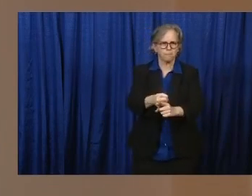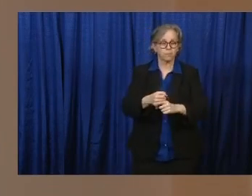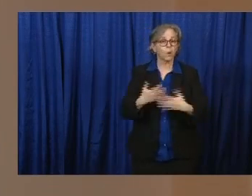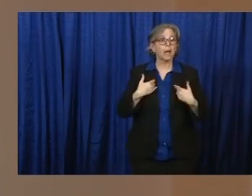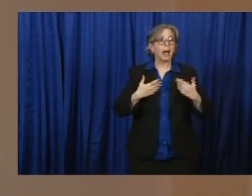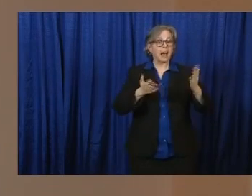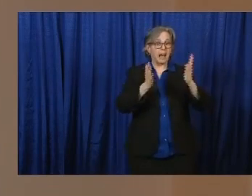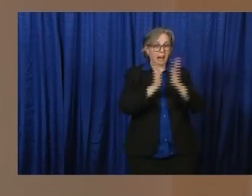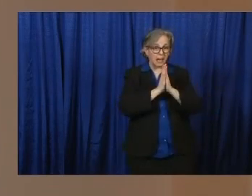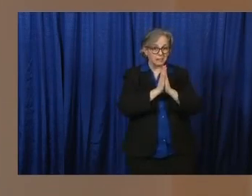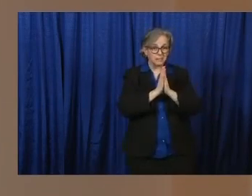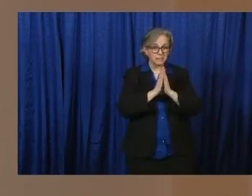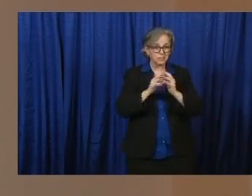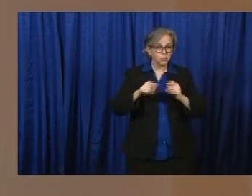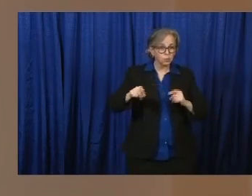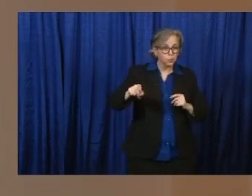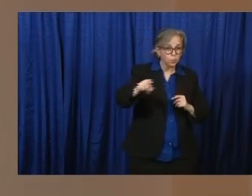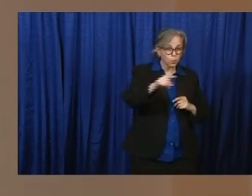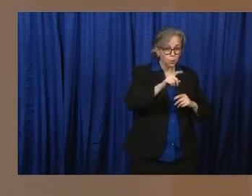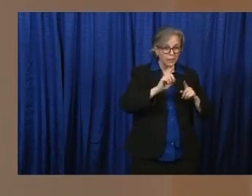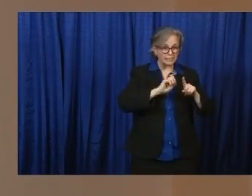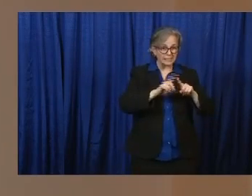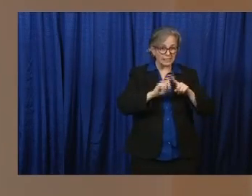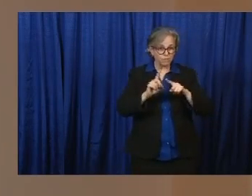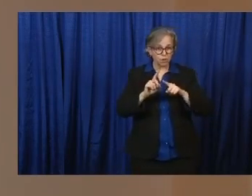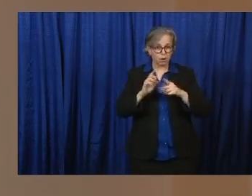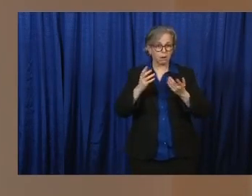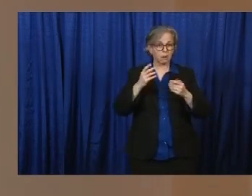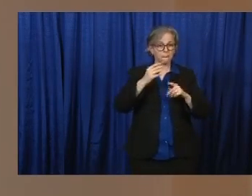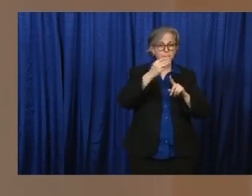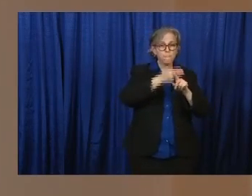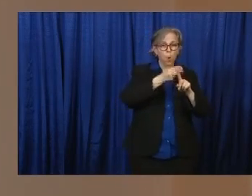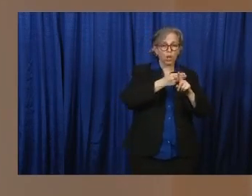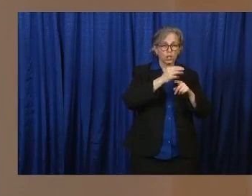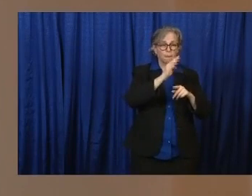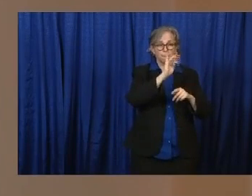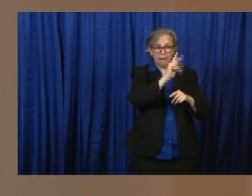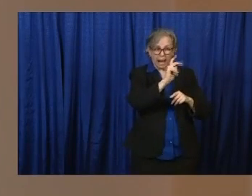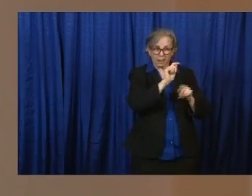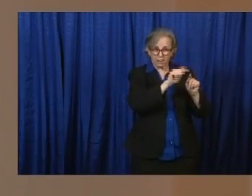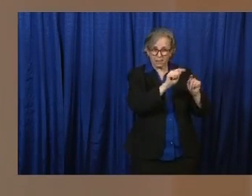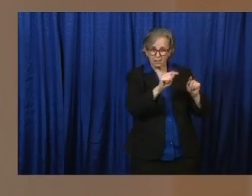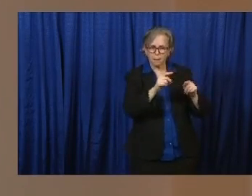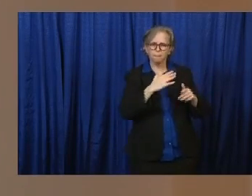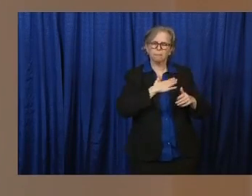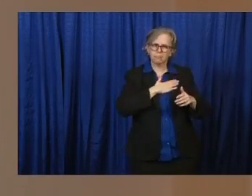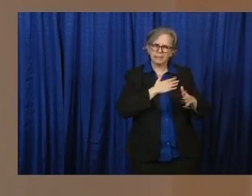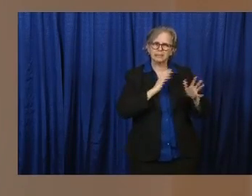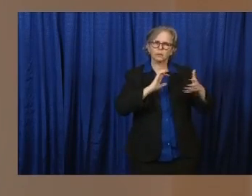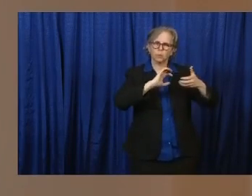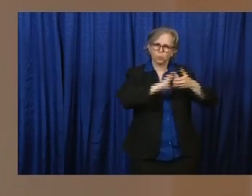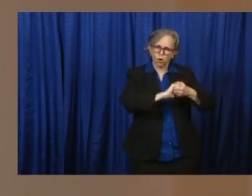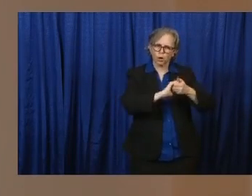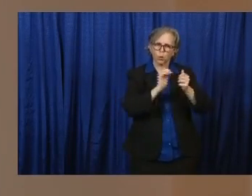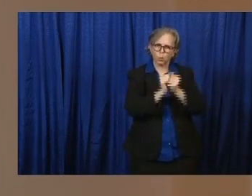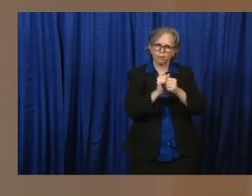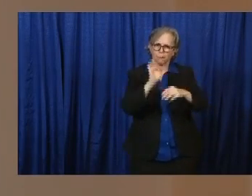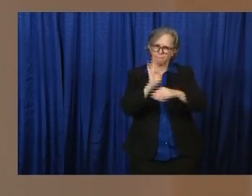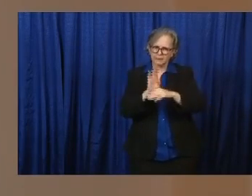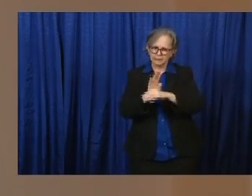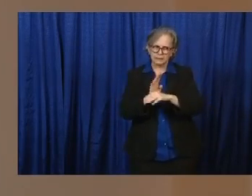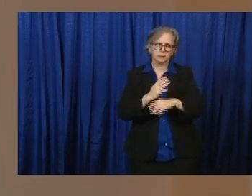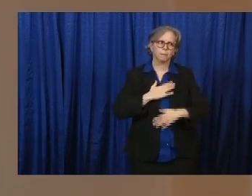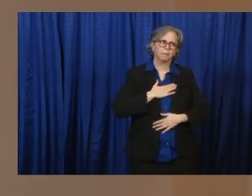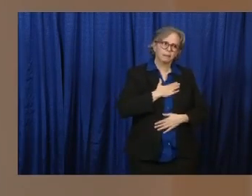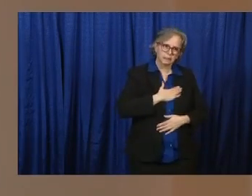mortgage bank-backed securities to work with local businesses on this, but we are working with the business community.